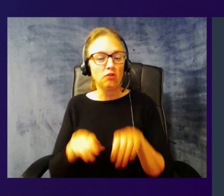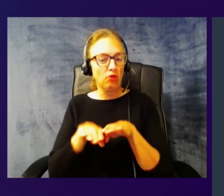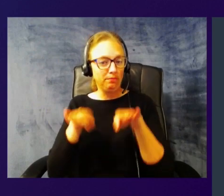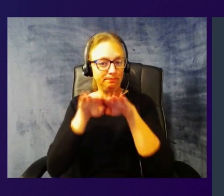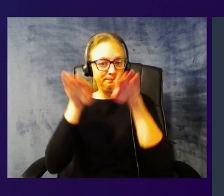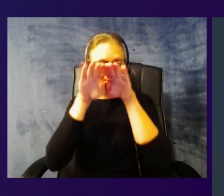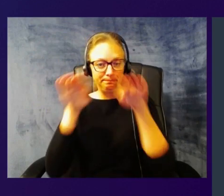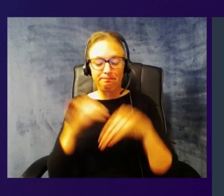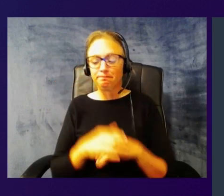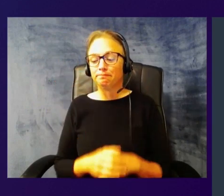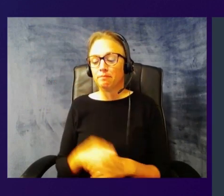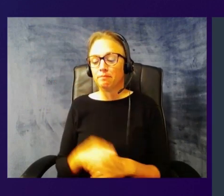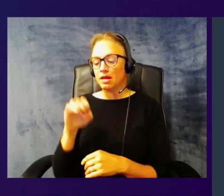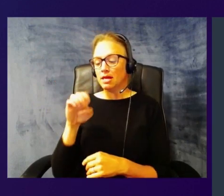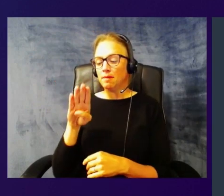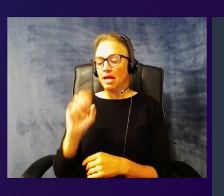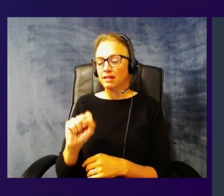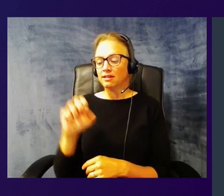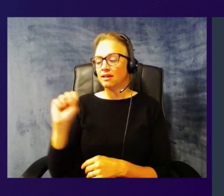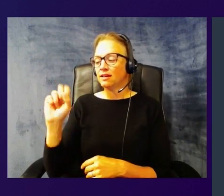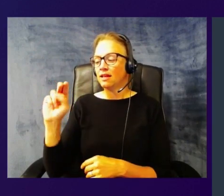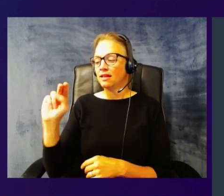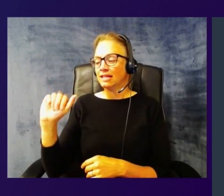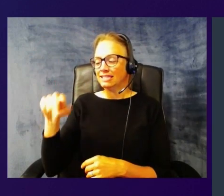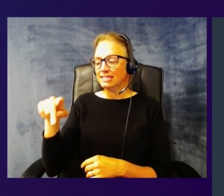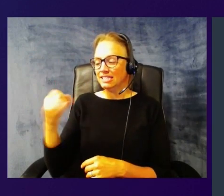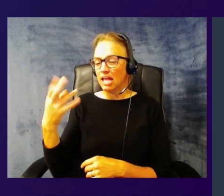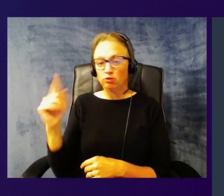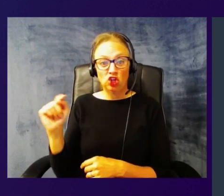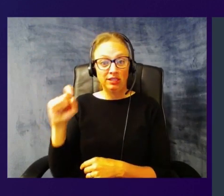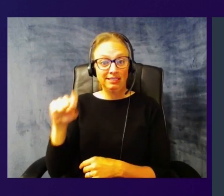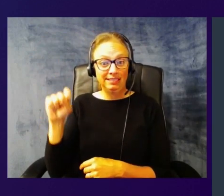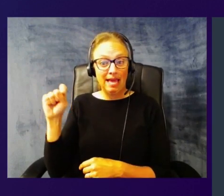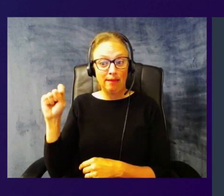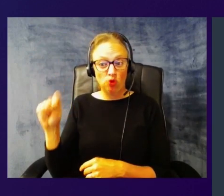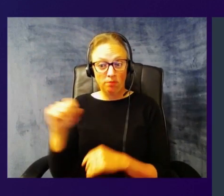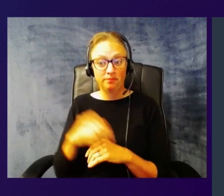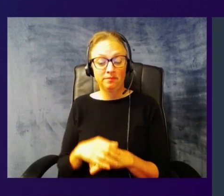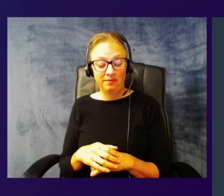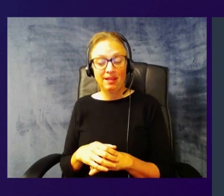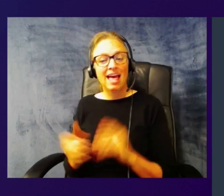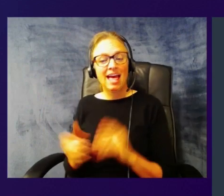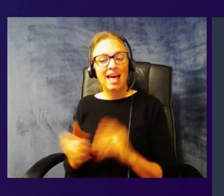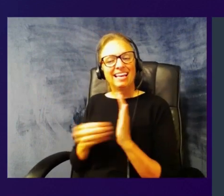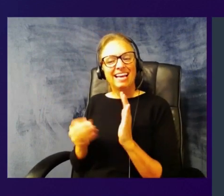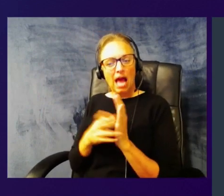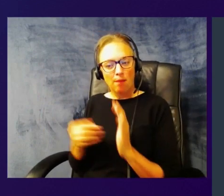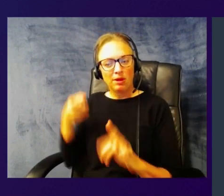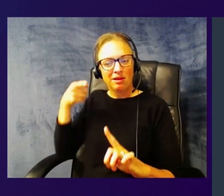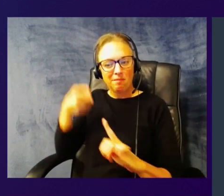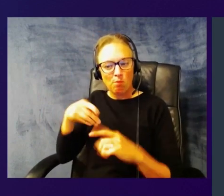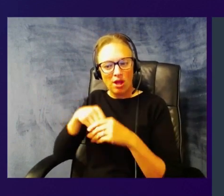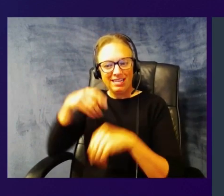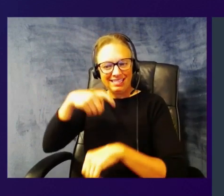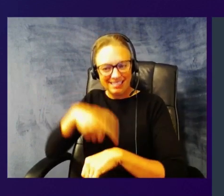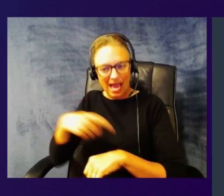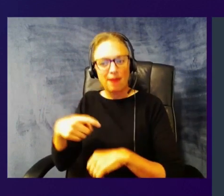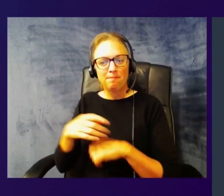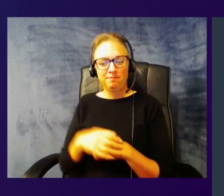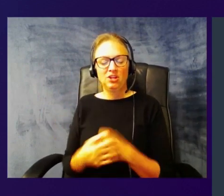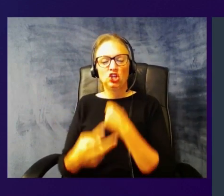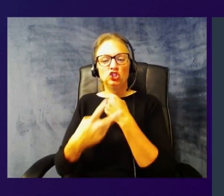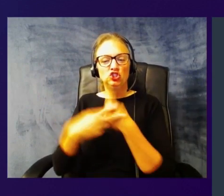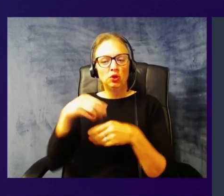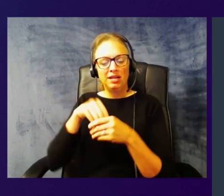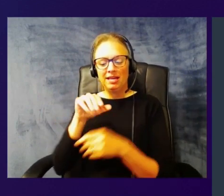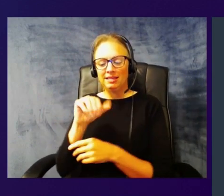EBS snapshots are point-in-time copies of your data that are stored in managed Amazon S3 buckets. They can be used